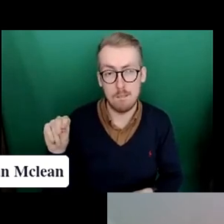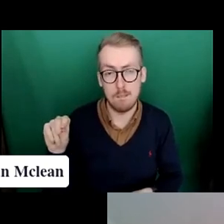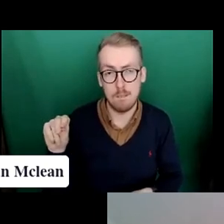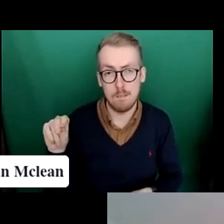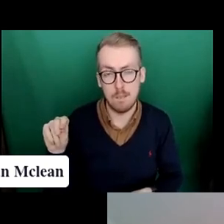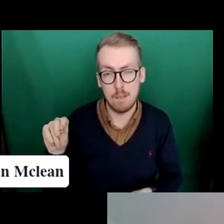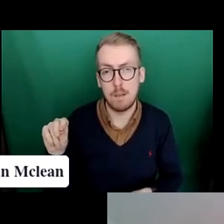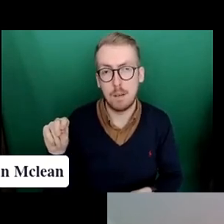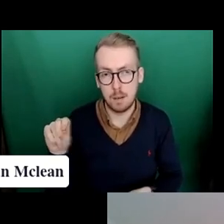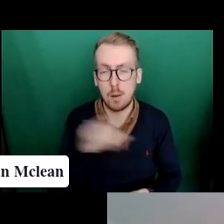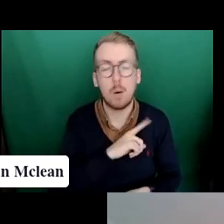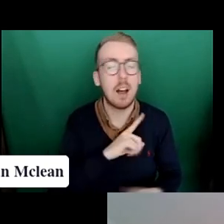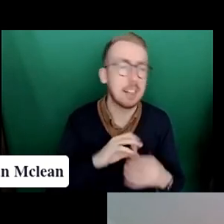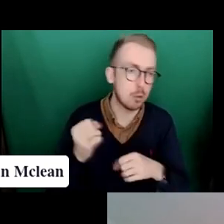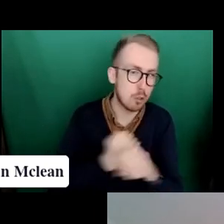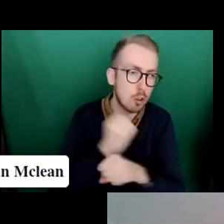built environment, etc.